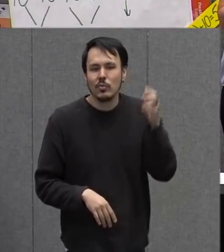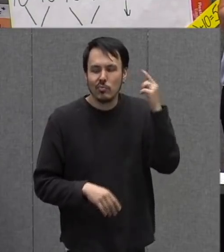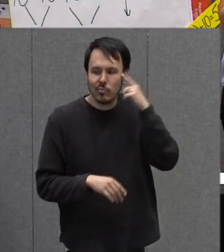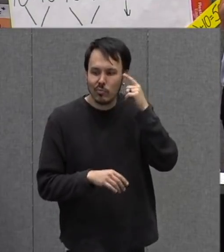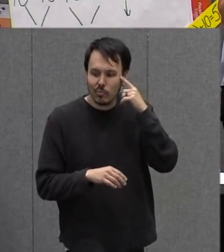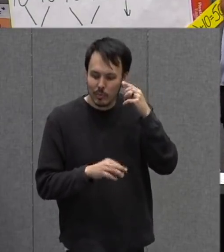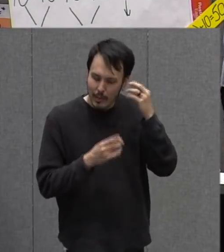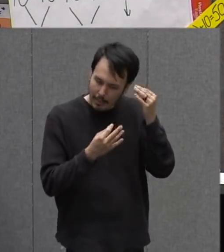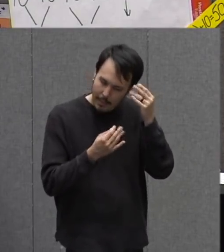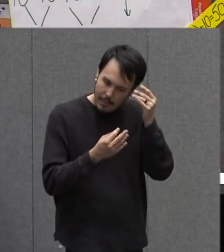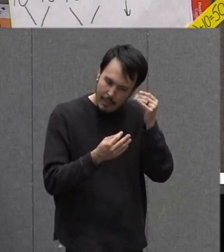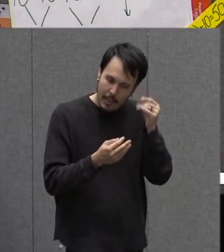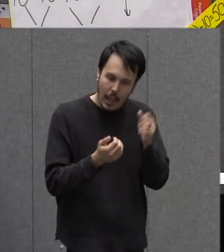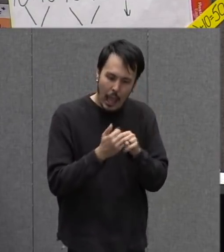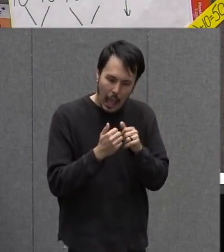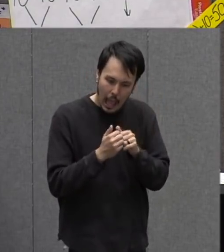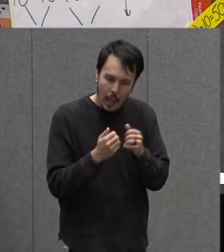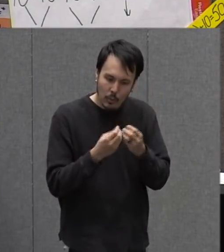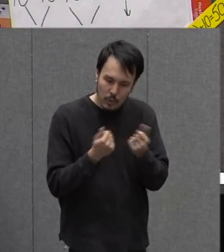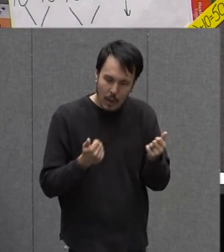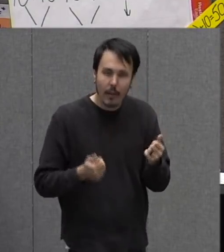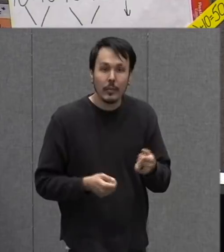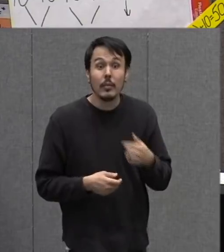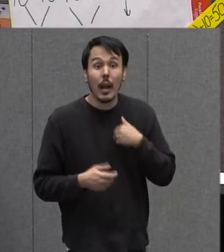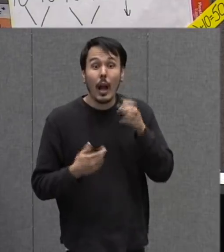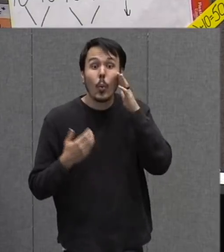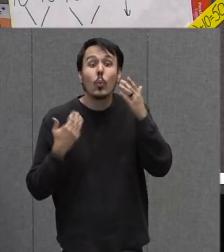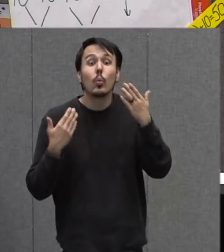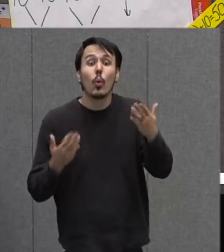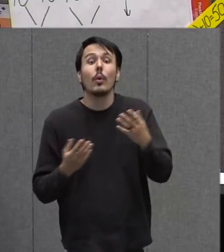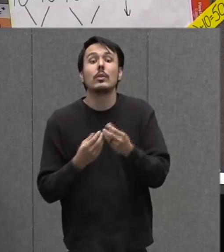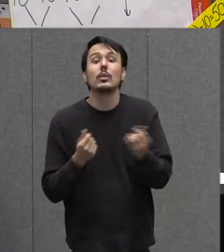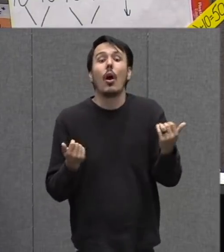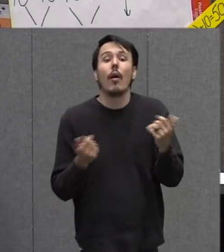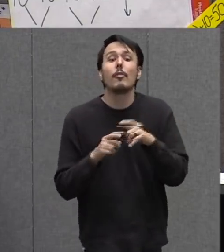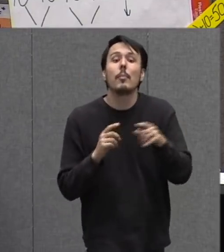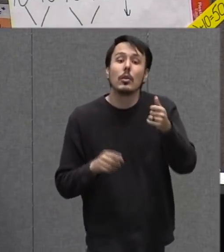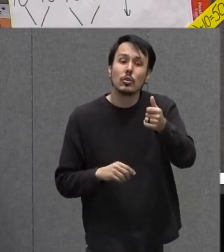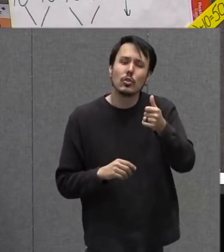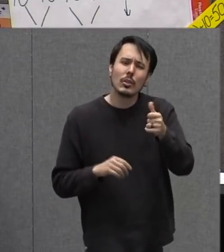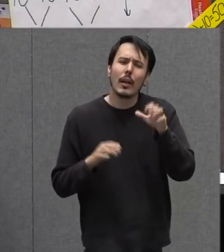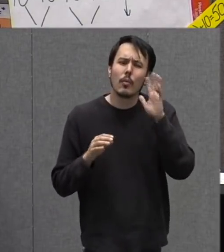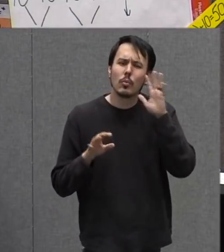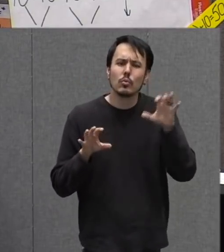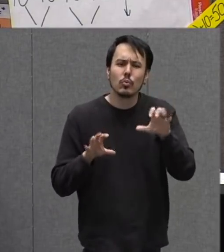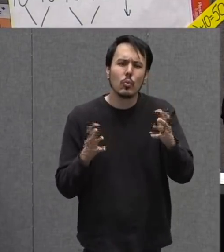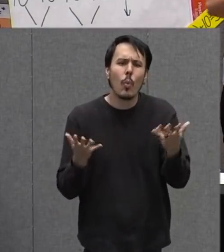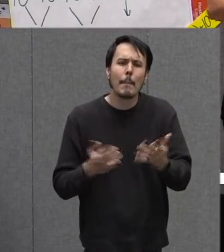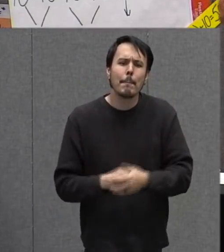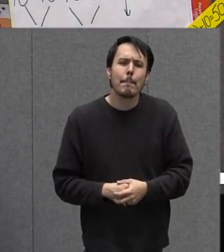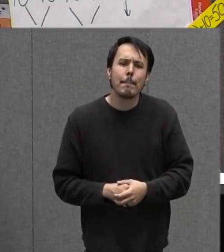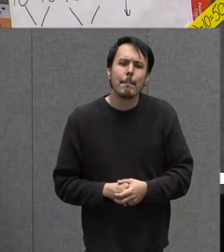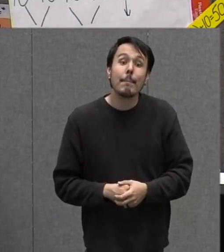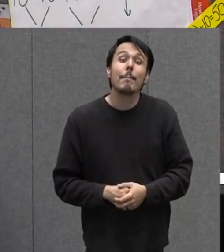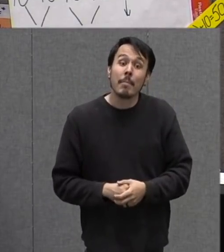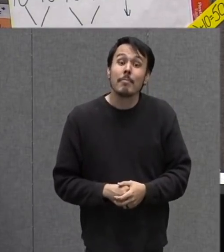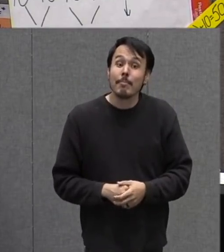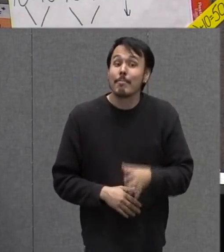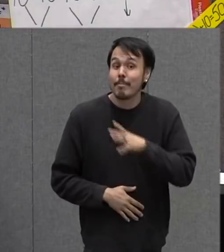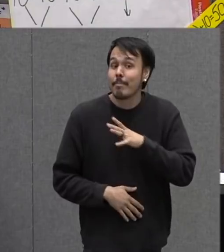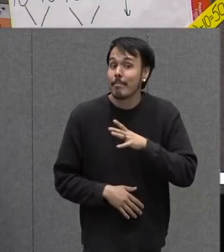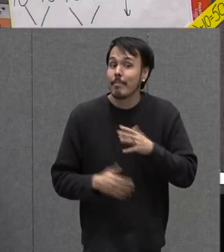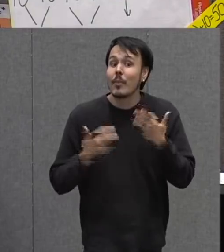it. So here we go. I'm going to start solving, but that means what are you going to do first? Right? You're going to pause me,